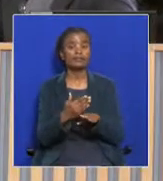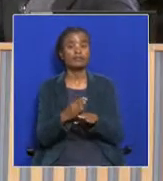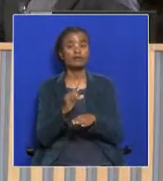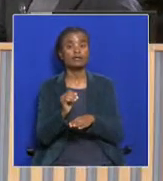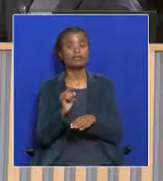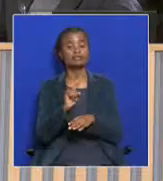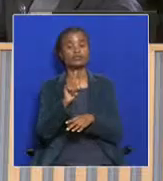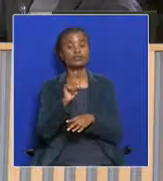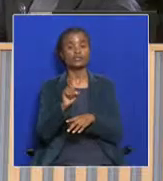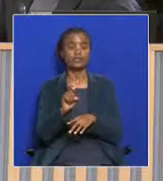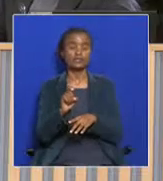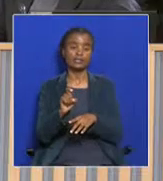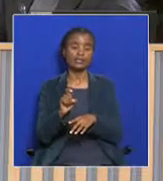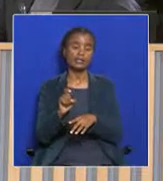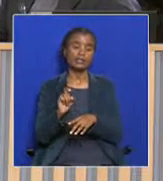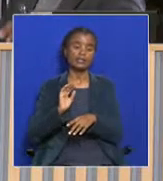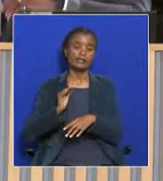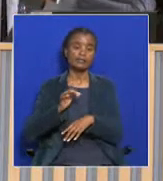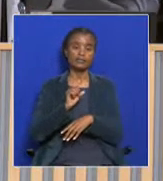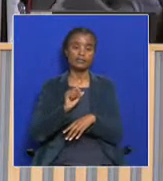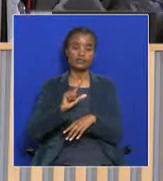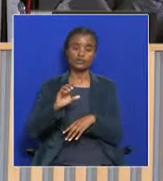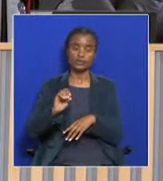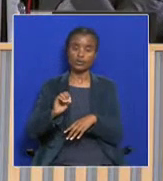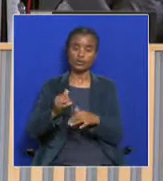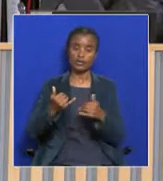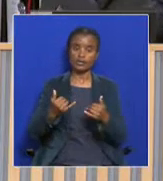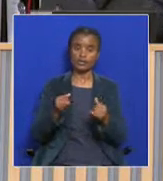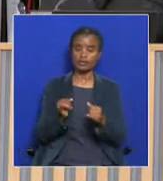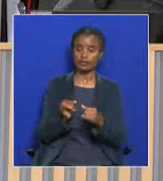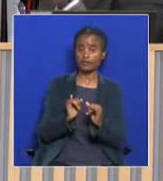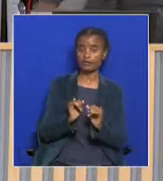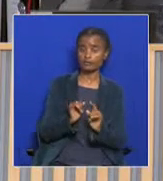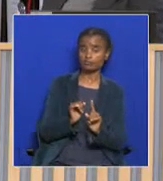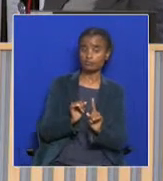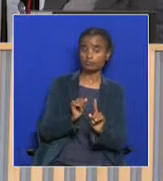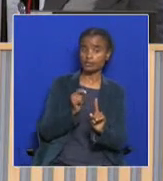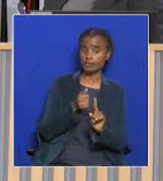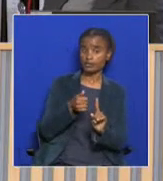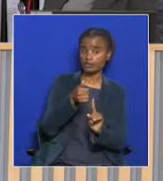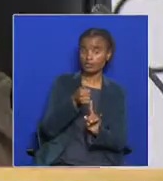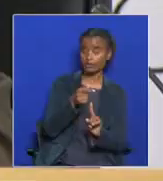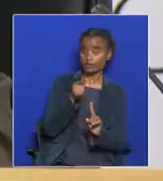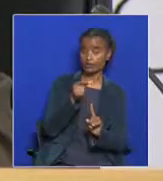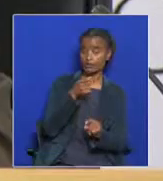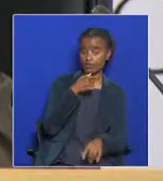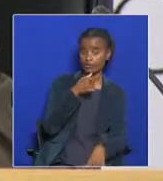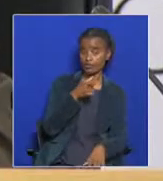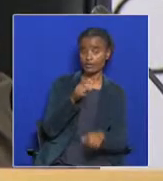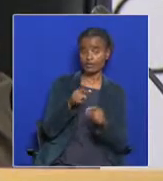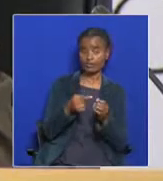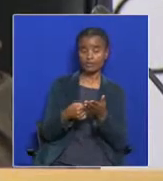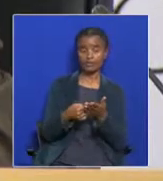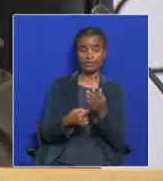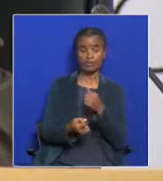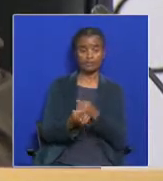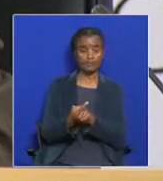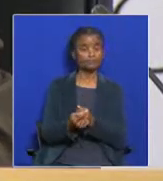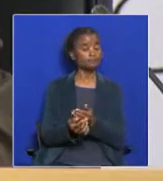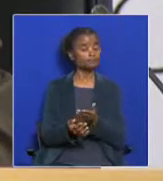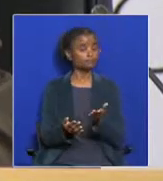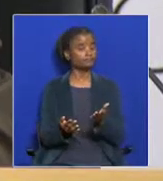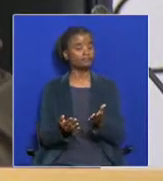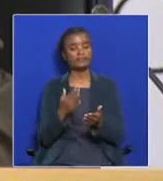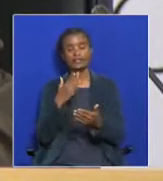I just invite the Colonel to comment on the debate we've just had? Okay. Yes, Chair, I'm happy. Yes. Thank you, Chair.